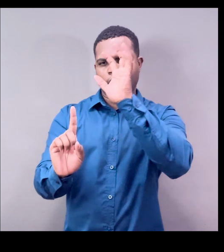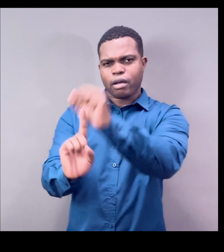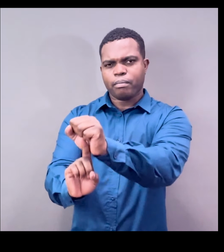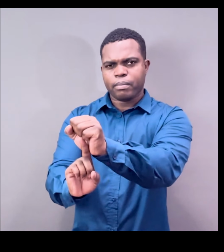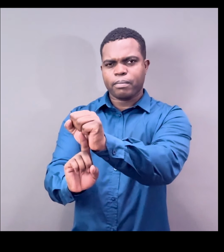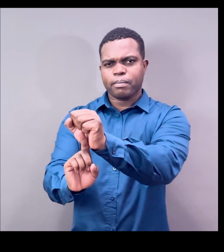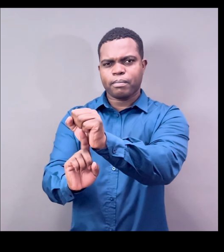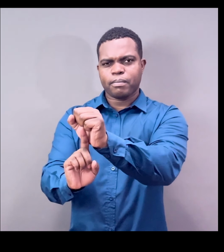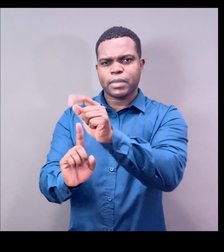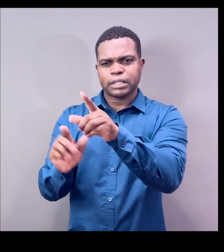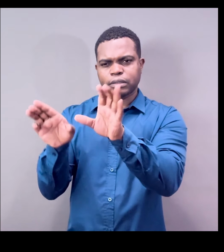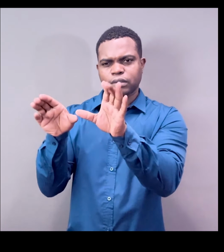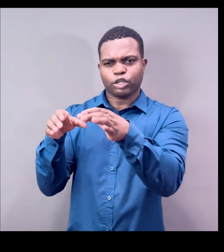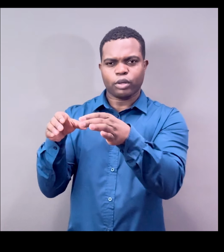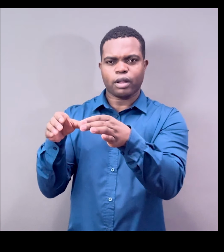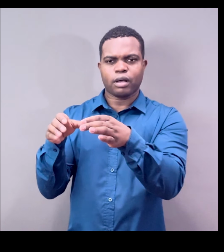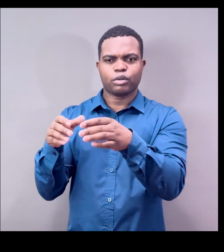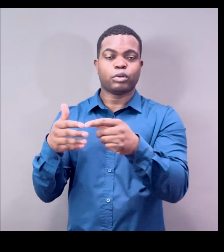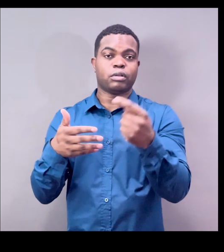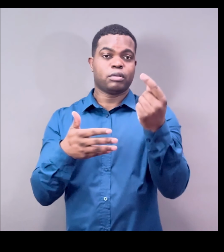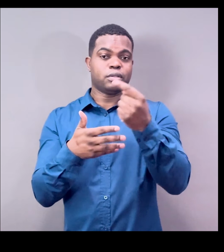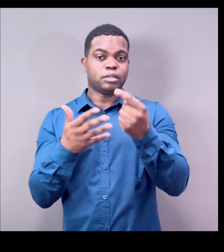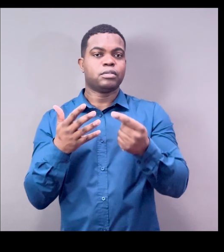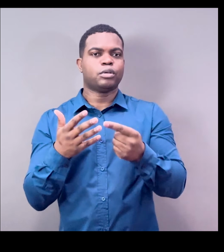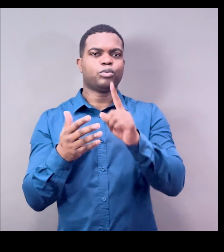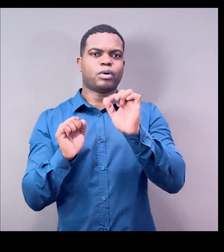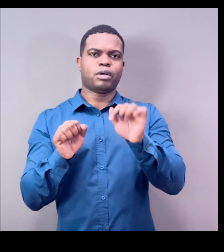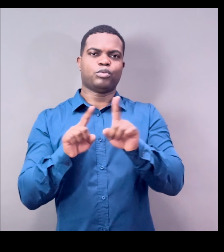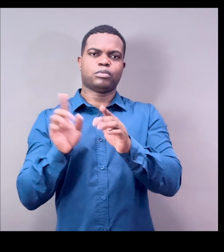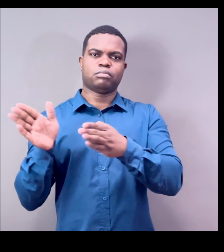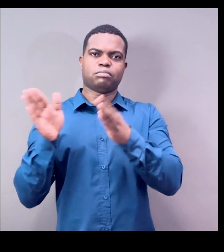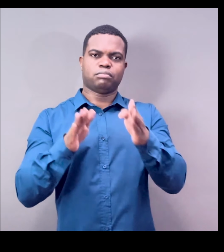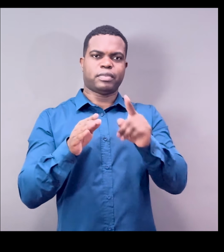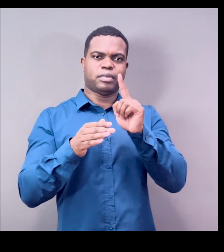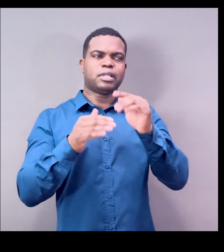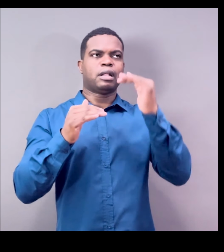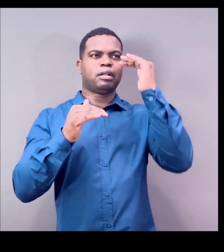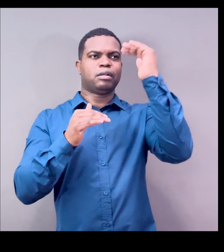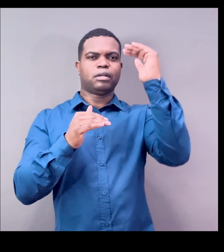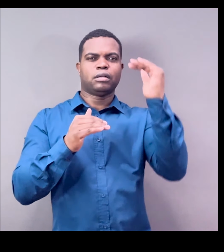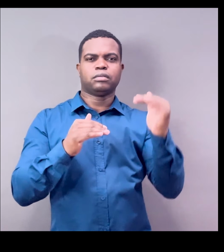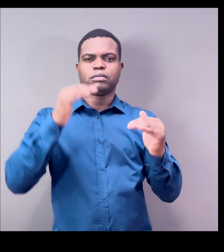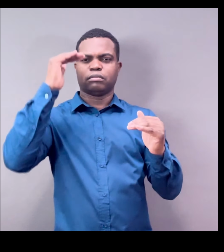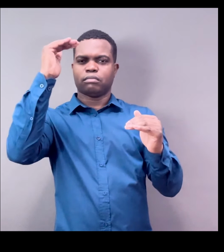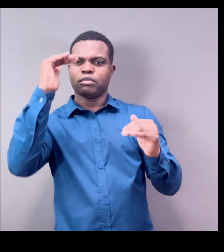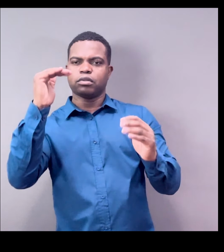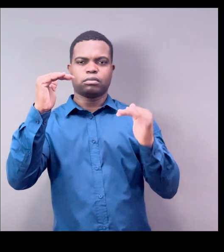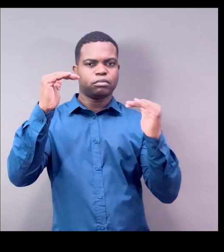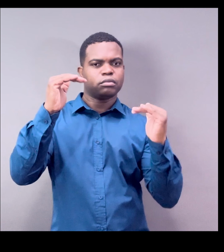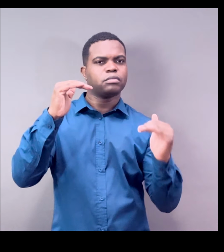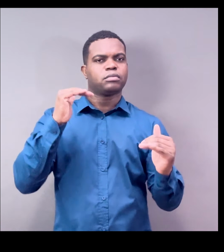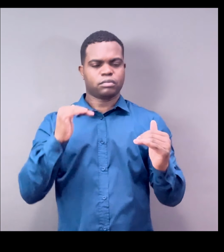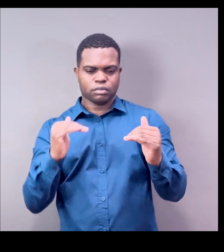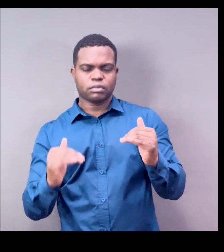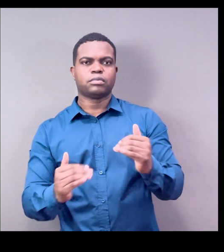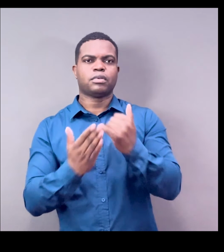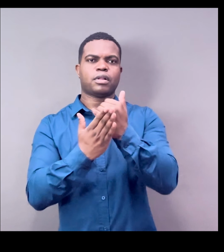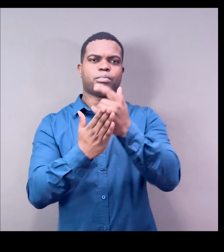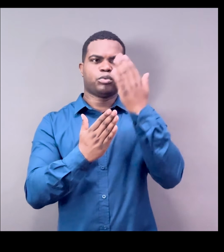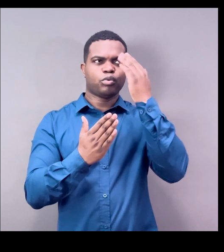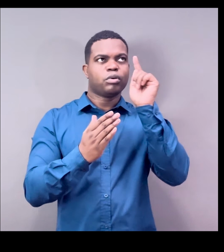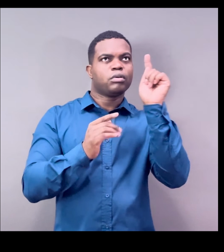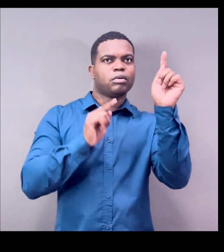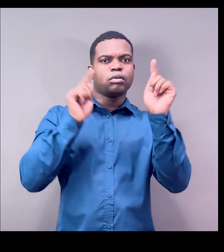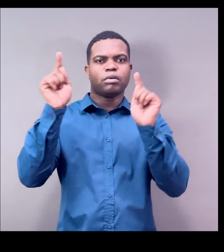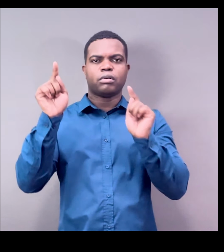Each of these stakeholders, you need to plot them, you need to start listing them so that you will know who to direct your engagements